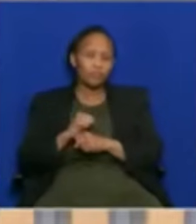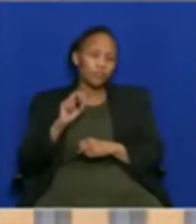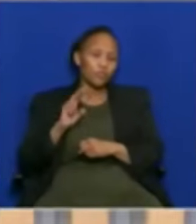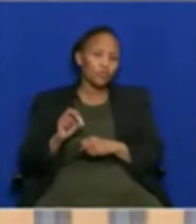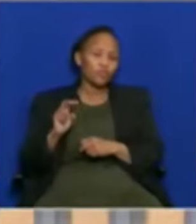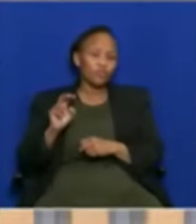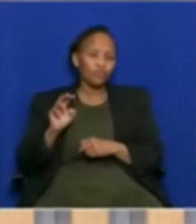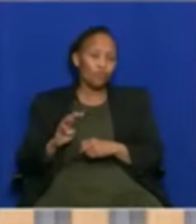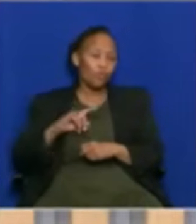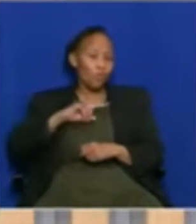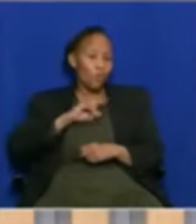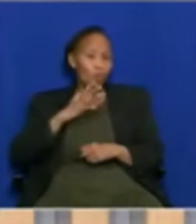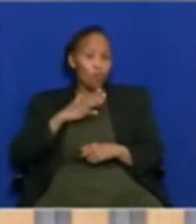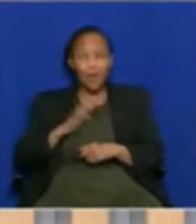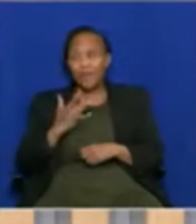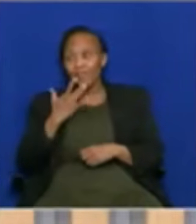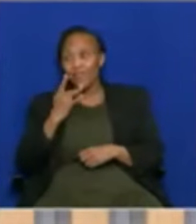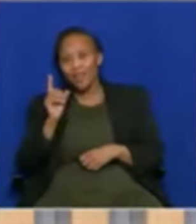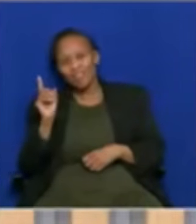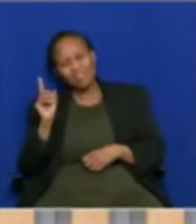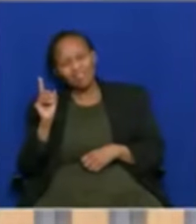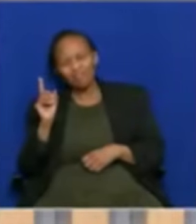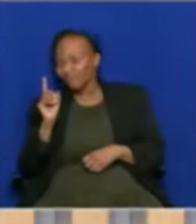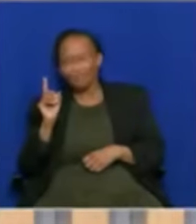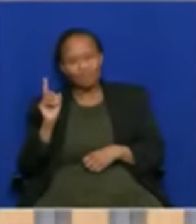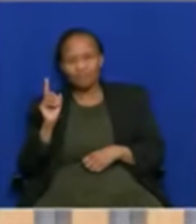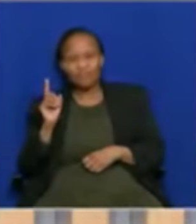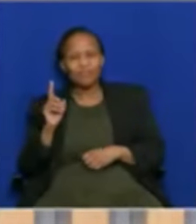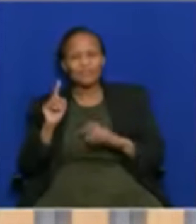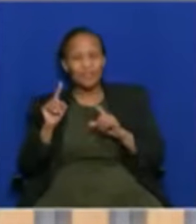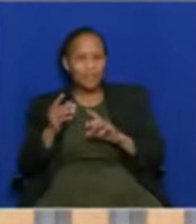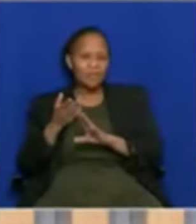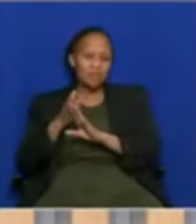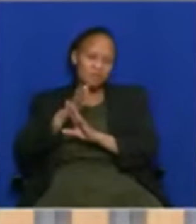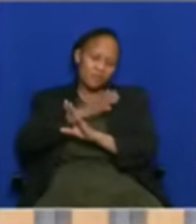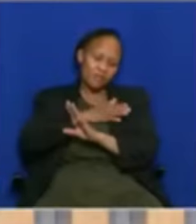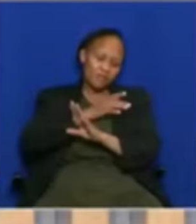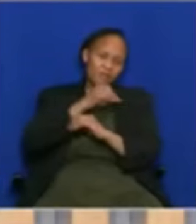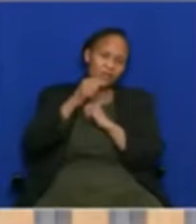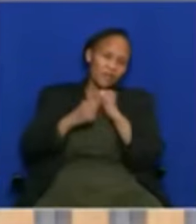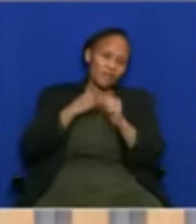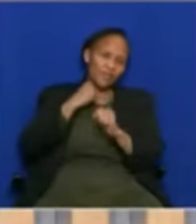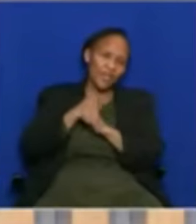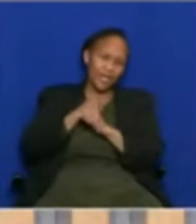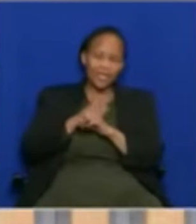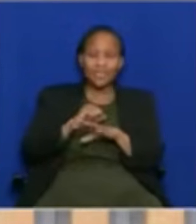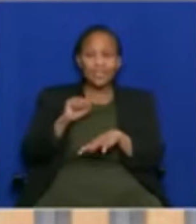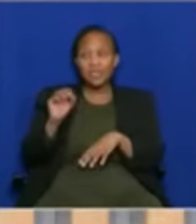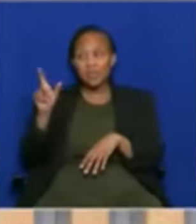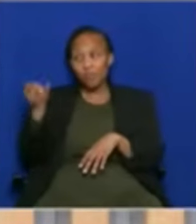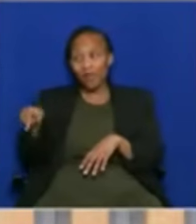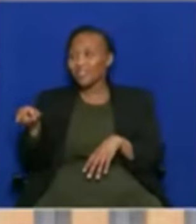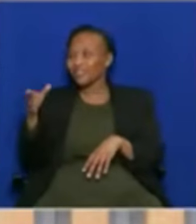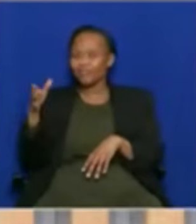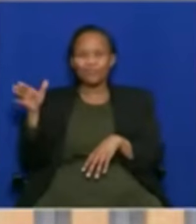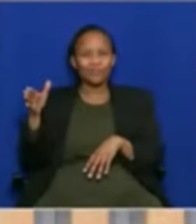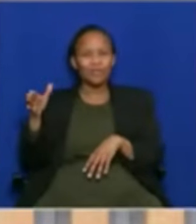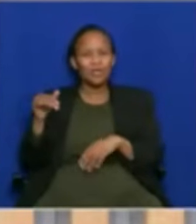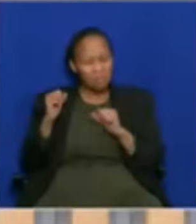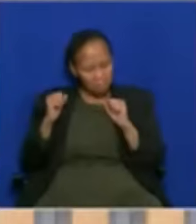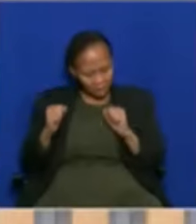individual. Even in prior years when she was not even in the picture, those were the requirements for the